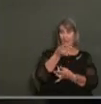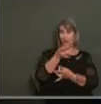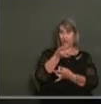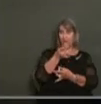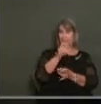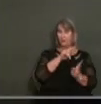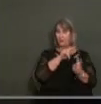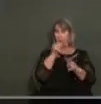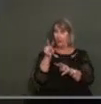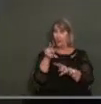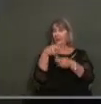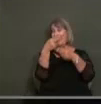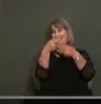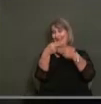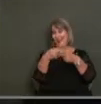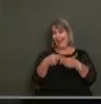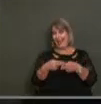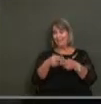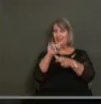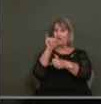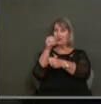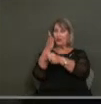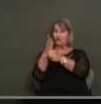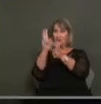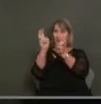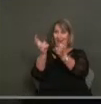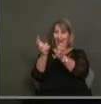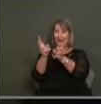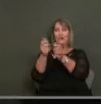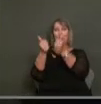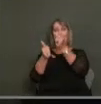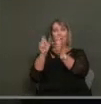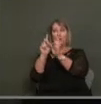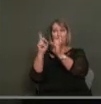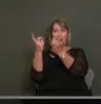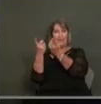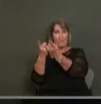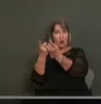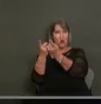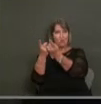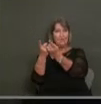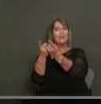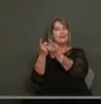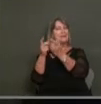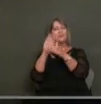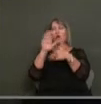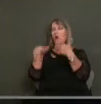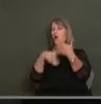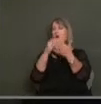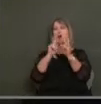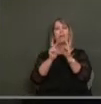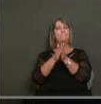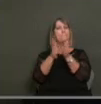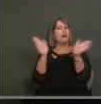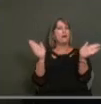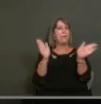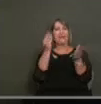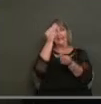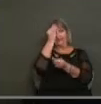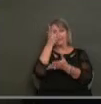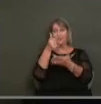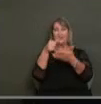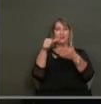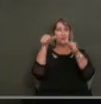it has our names and our position in the department that we work for, all that is public information. So that is posted